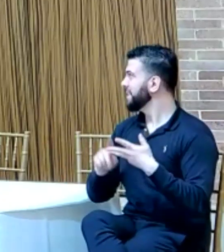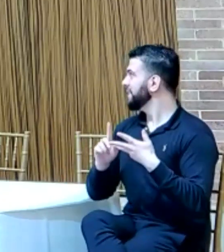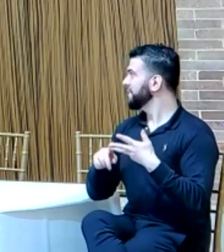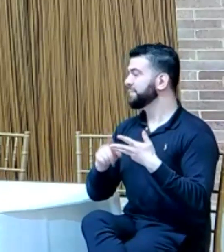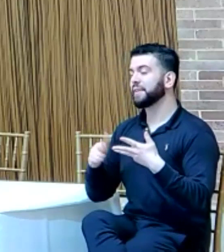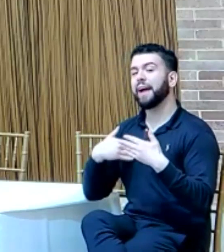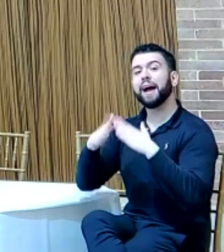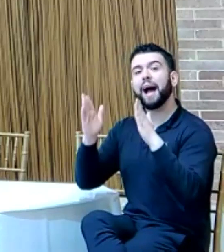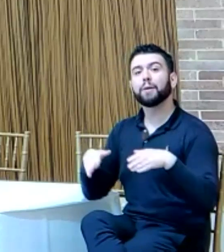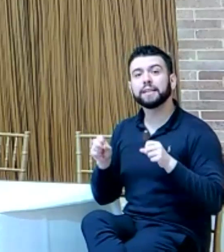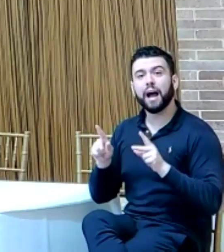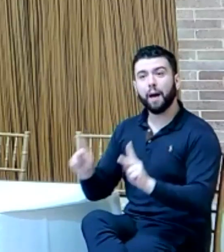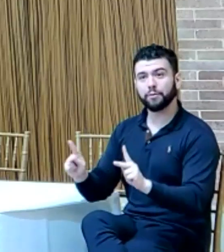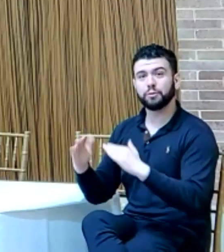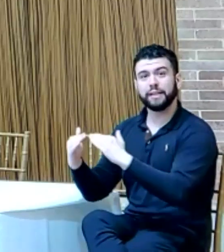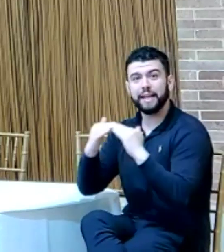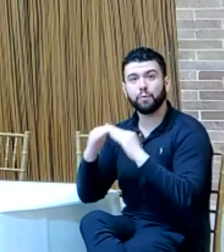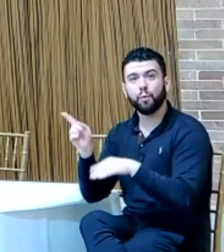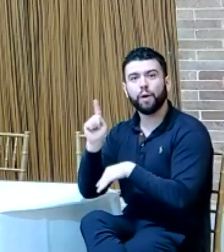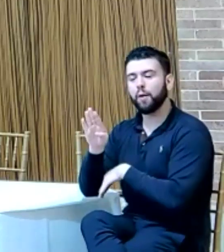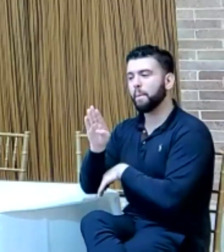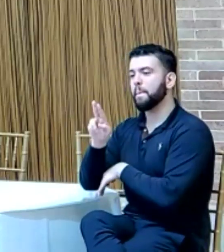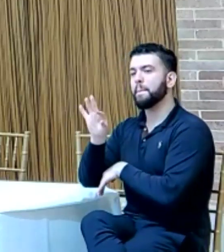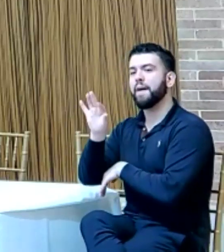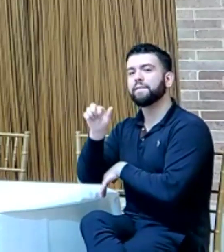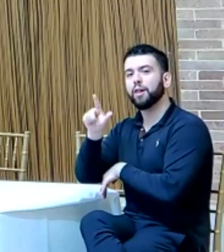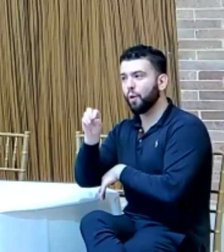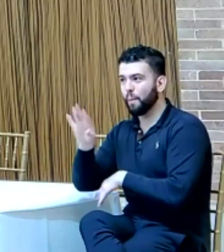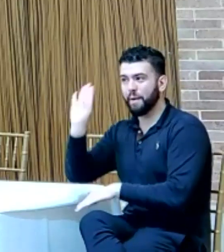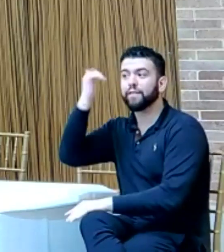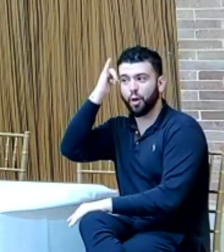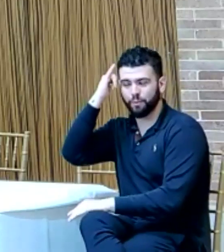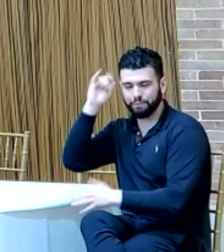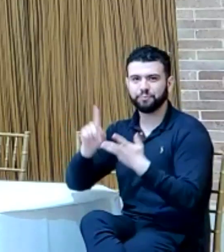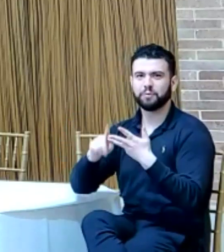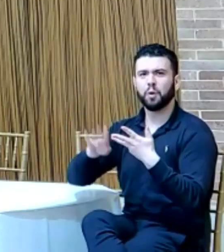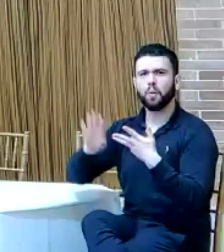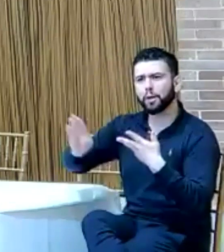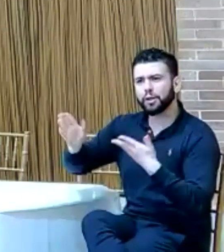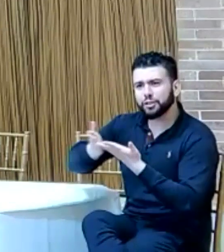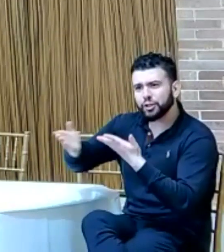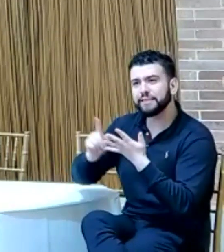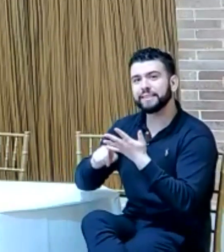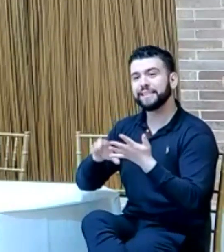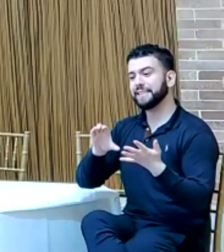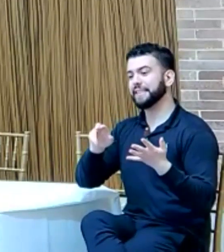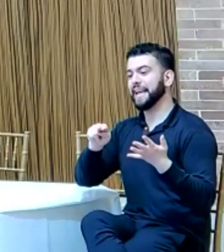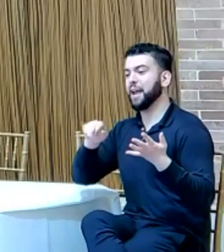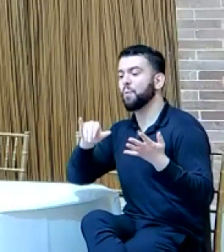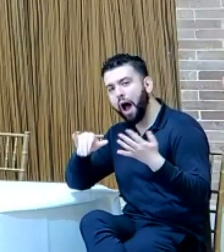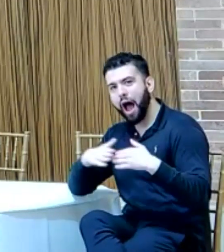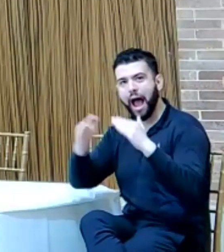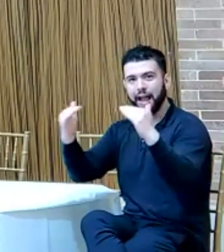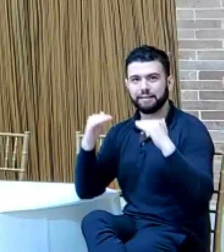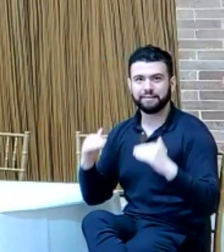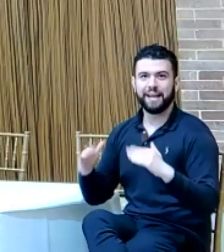have housing opportunities made equal in Buffalo you've got Brooklyn Legal Services you've got CNY housing in